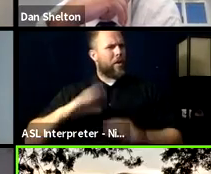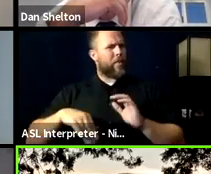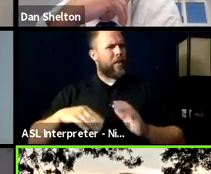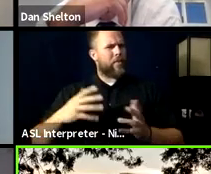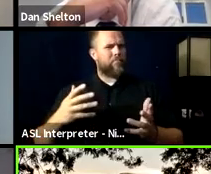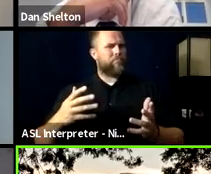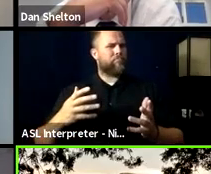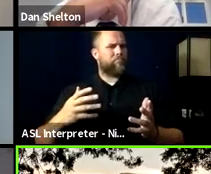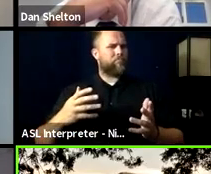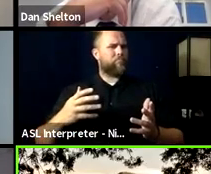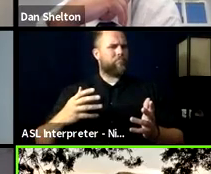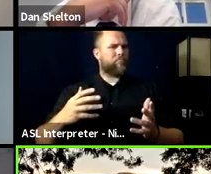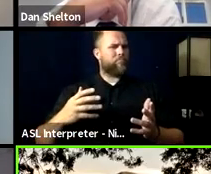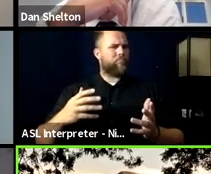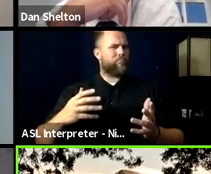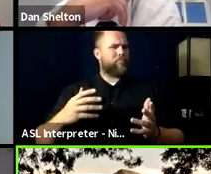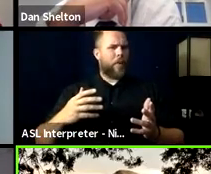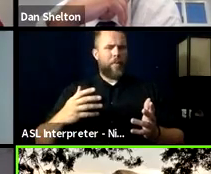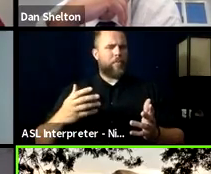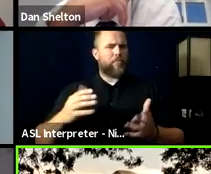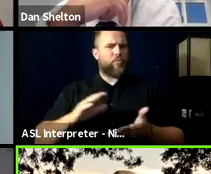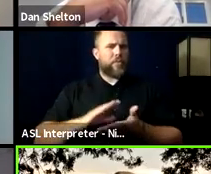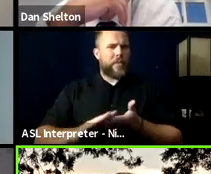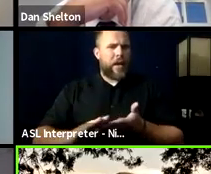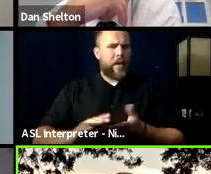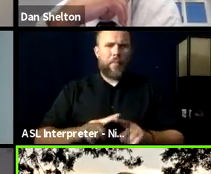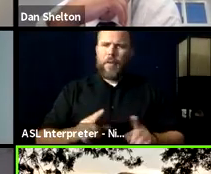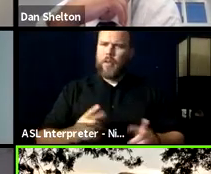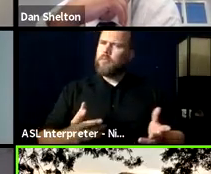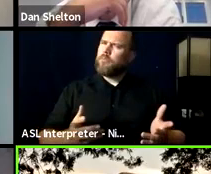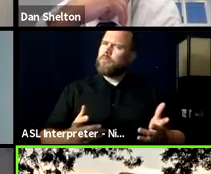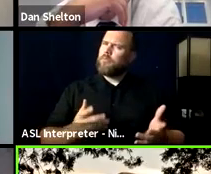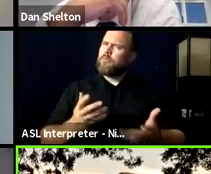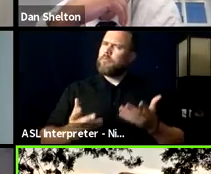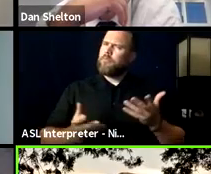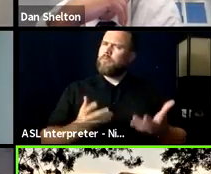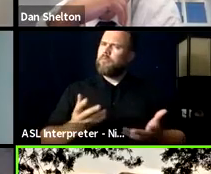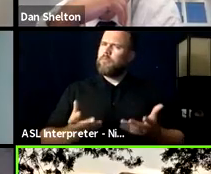nice. What do we know? What